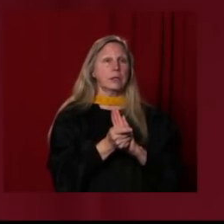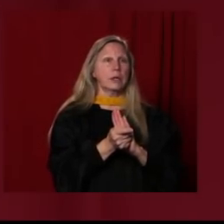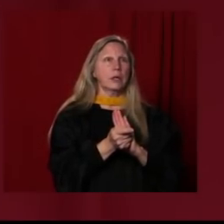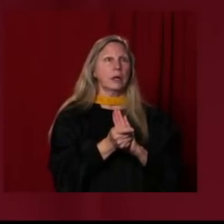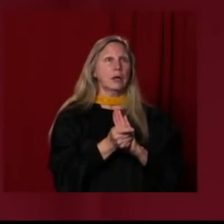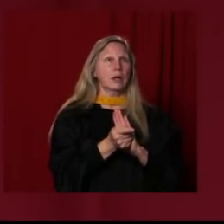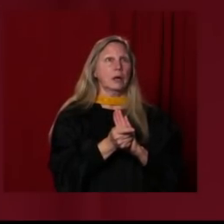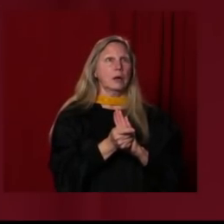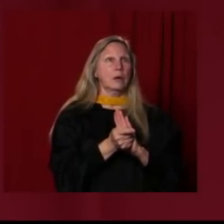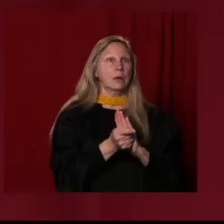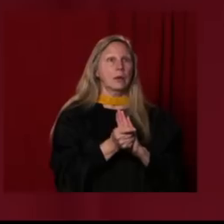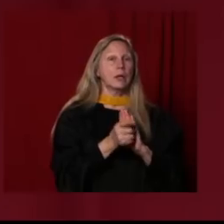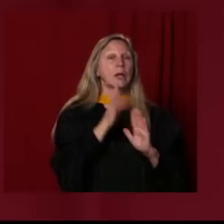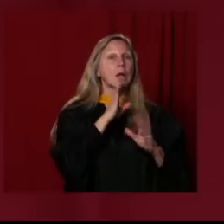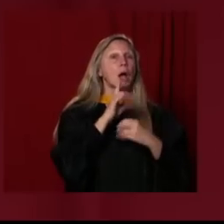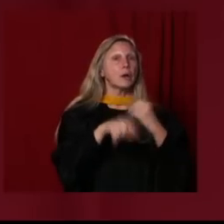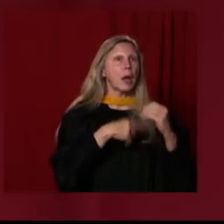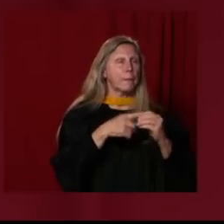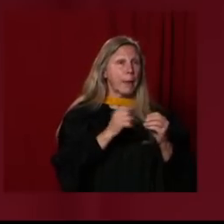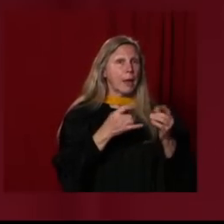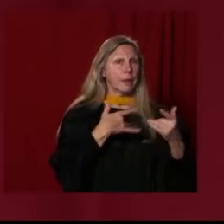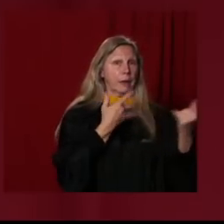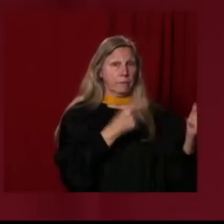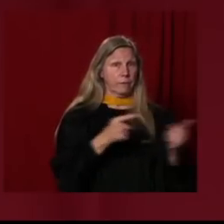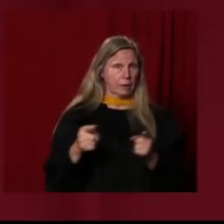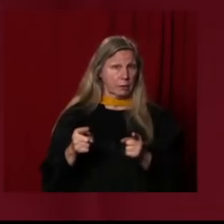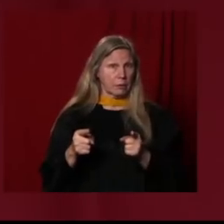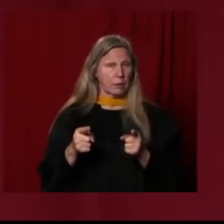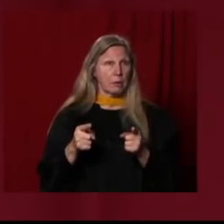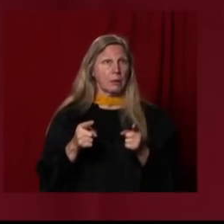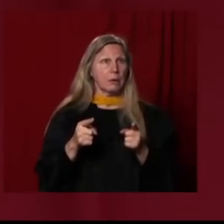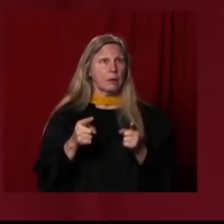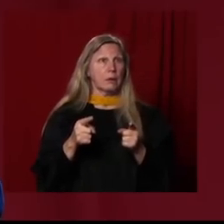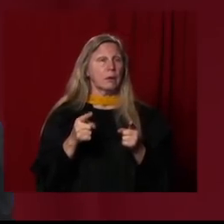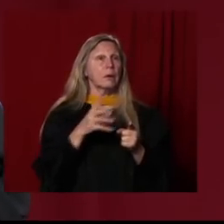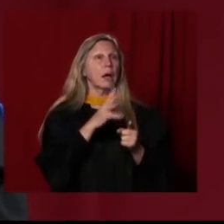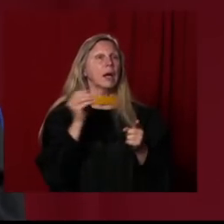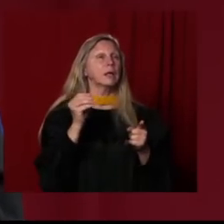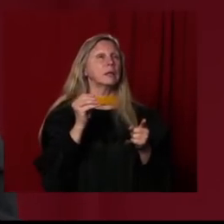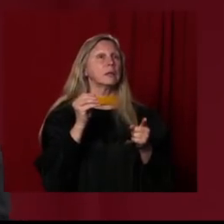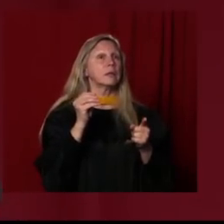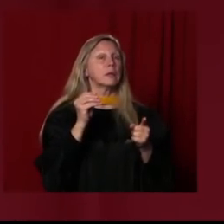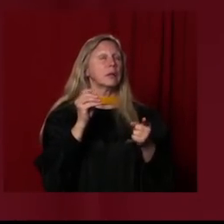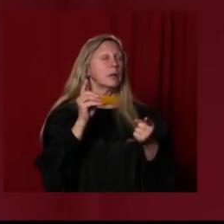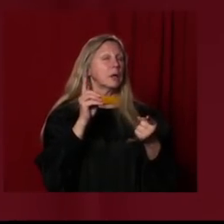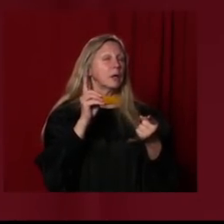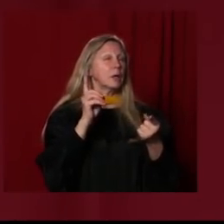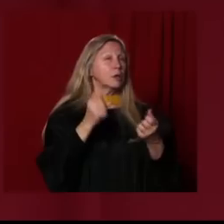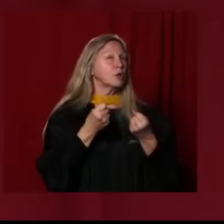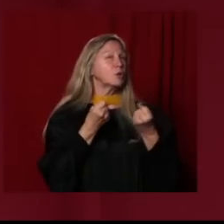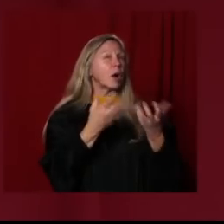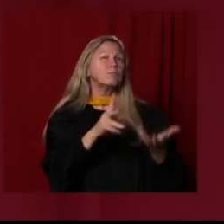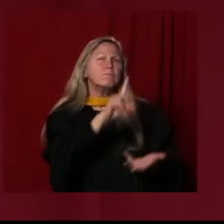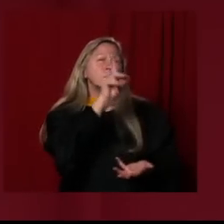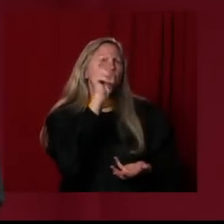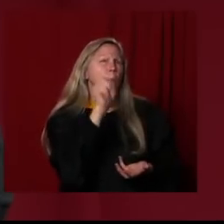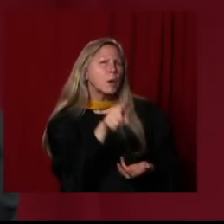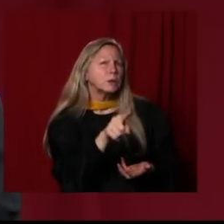talk to you about the occasion and to raise the